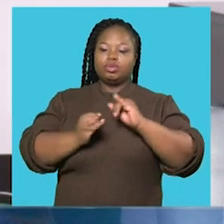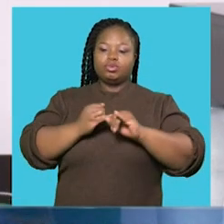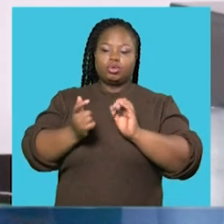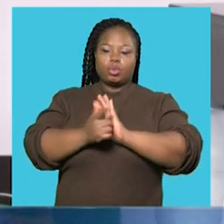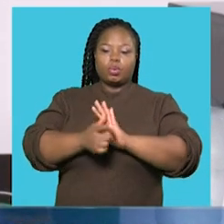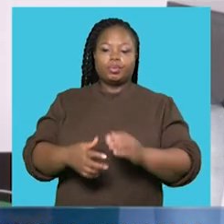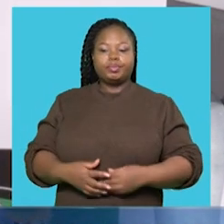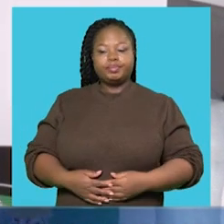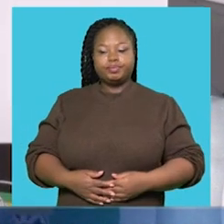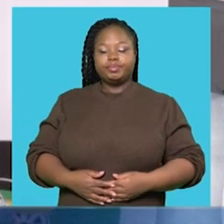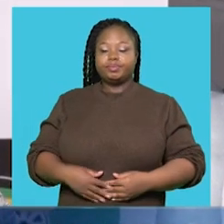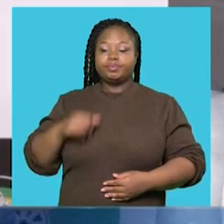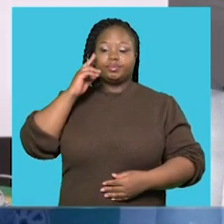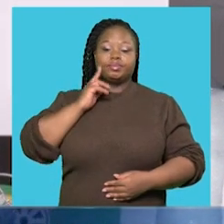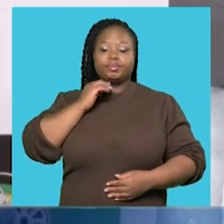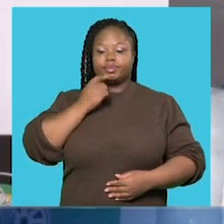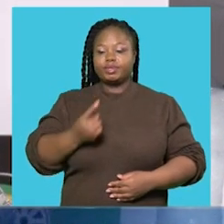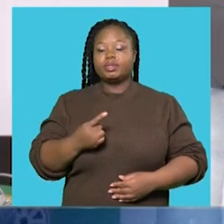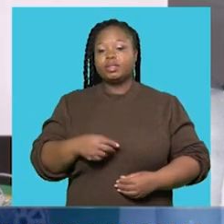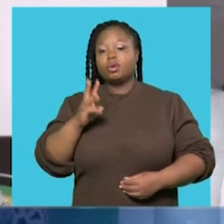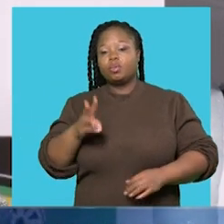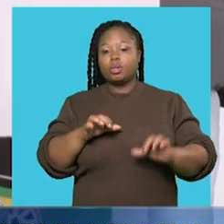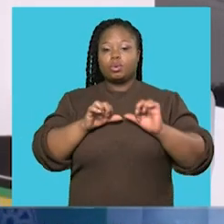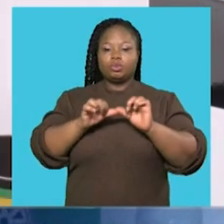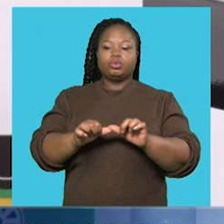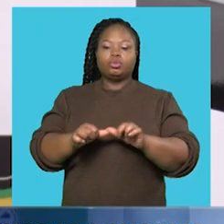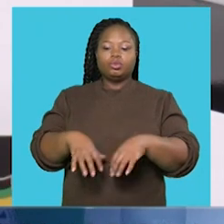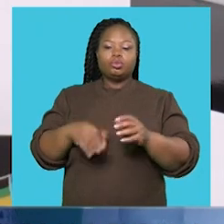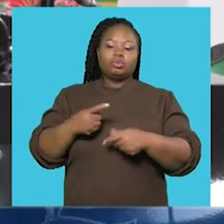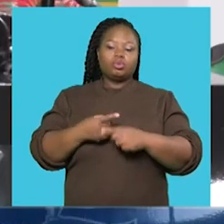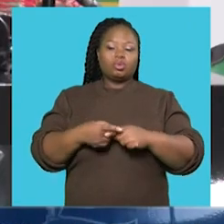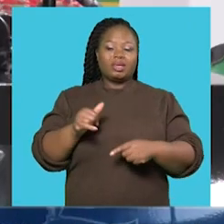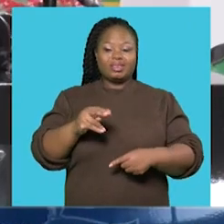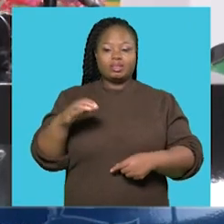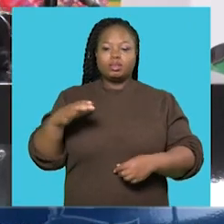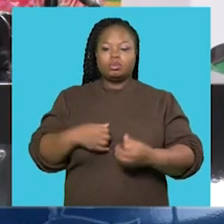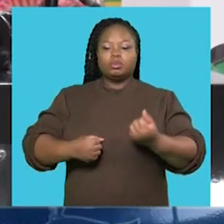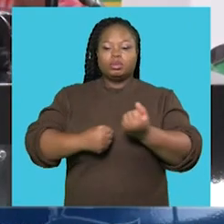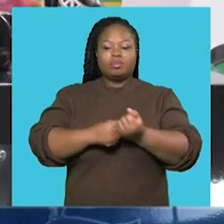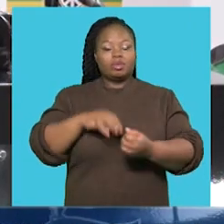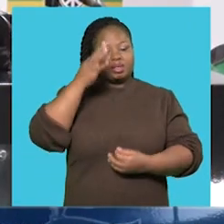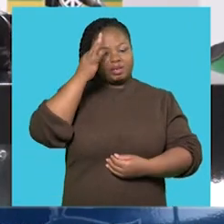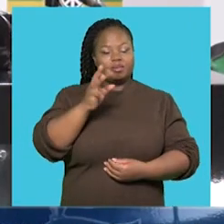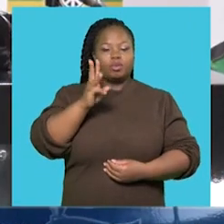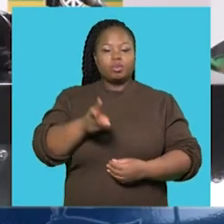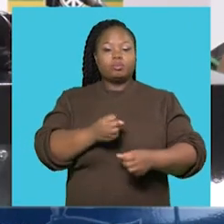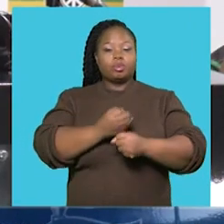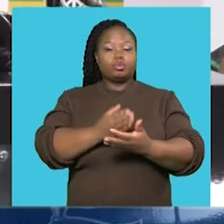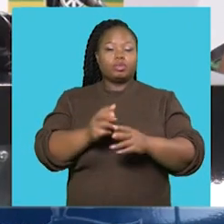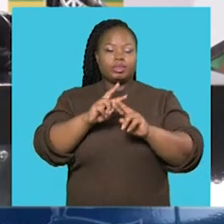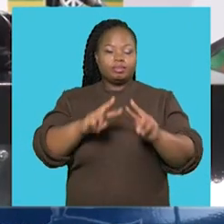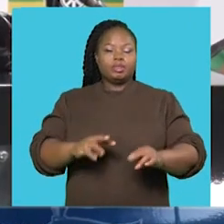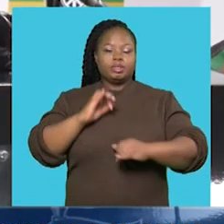Upando uti kebazo kubega nongwe sega uhulumene waklelebe iika embule ANC ekteniget kubega nongenelele wakkenu ktula